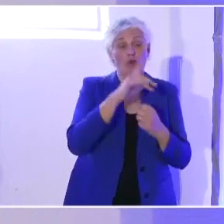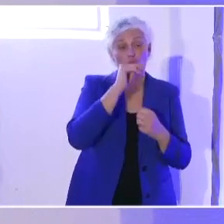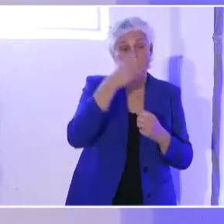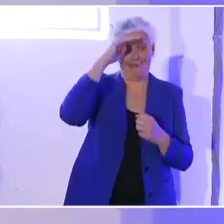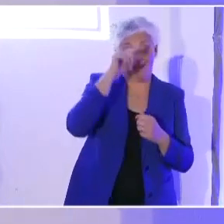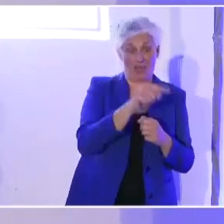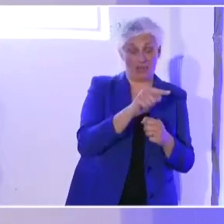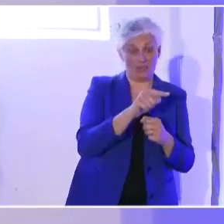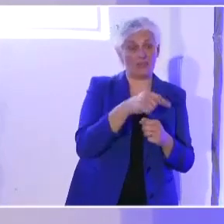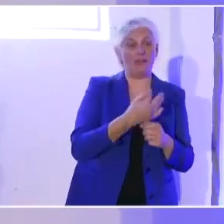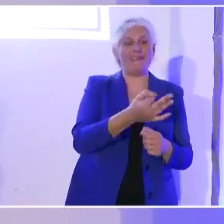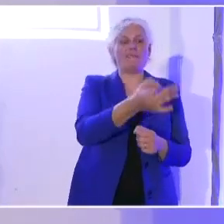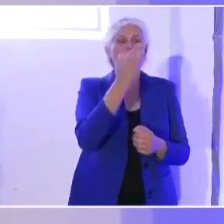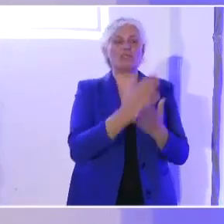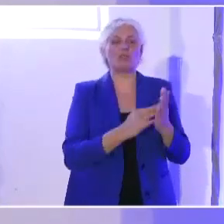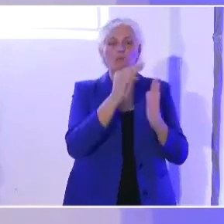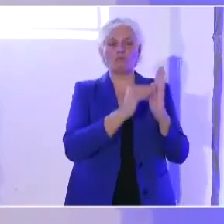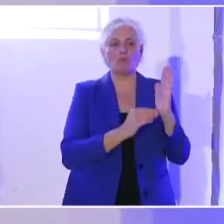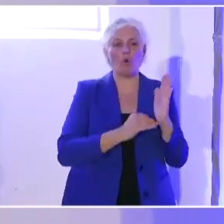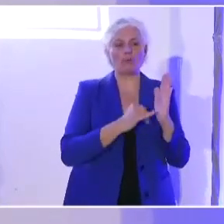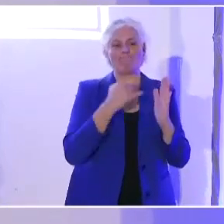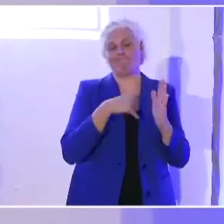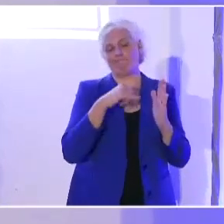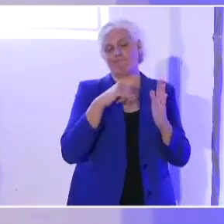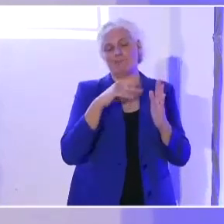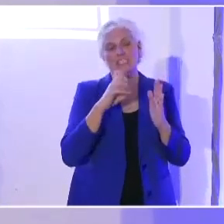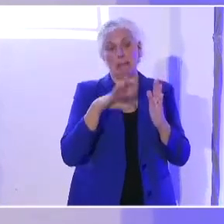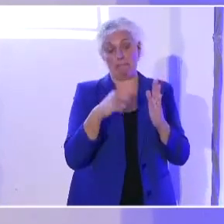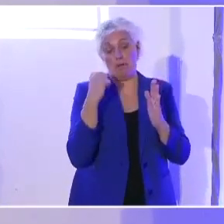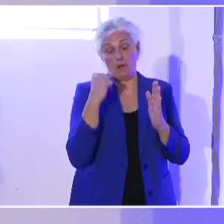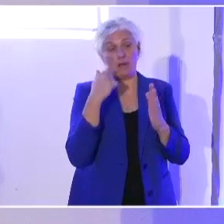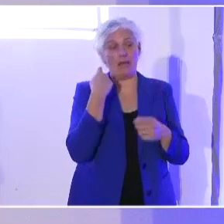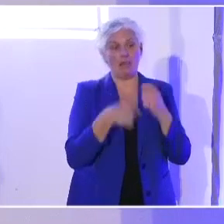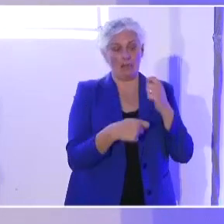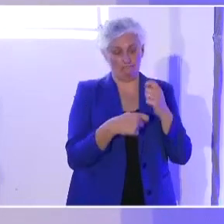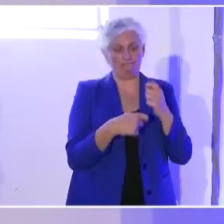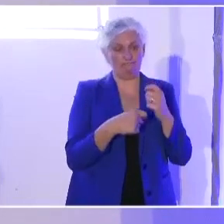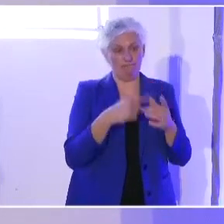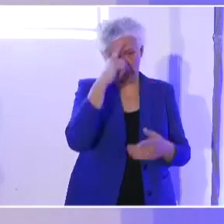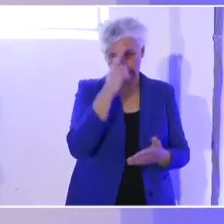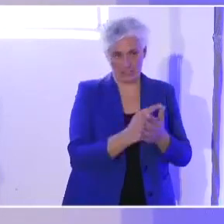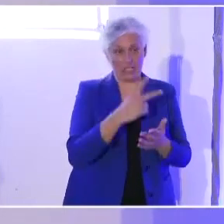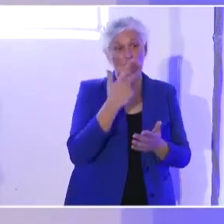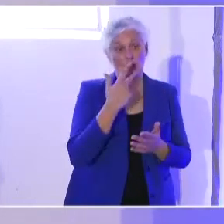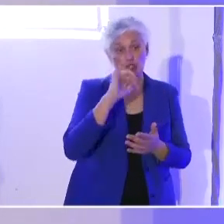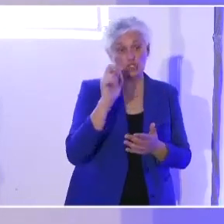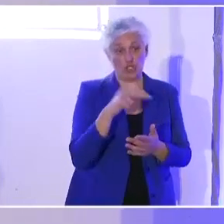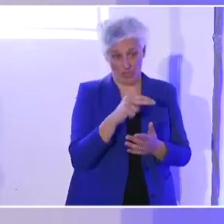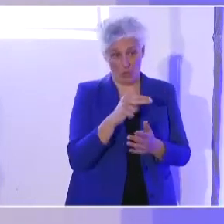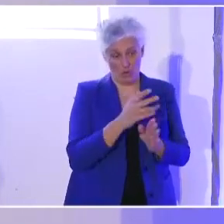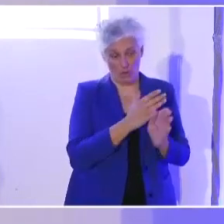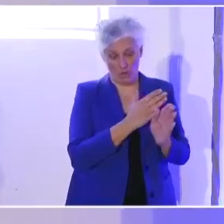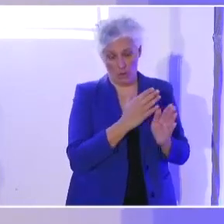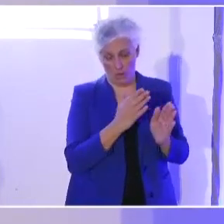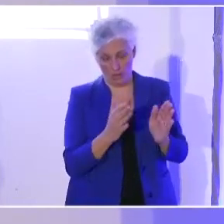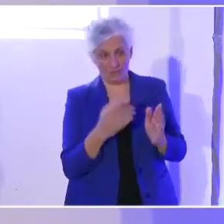Ireland, and they found a software bug in December. They subsequently determined on the 3rd of January that that was likely